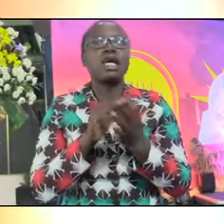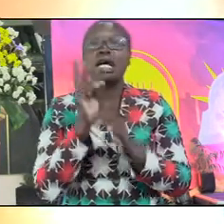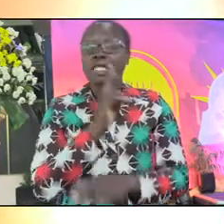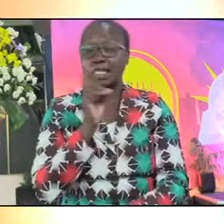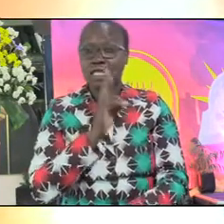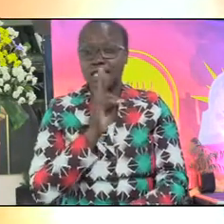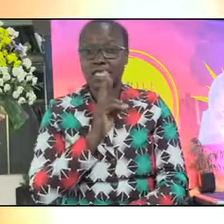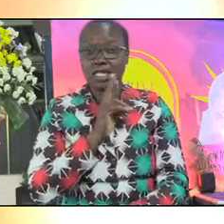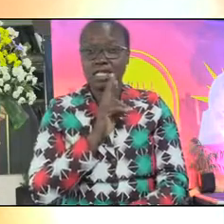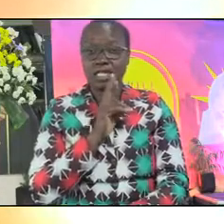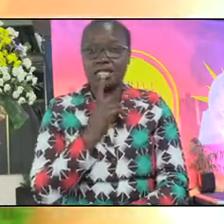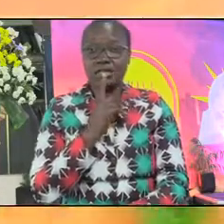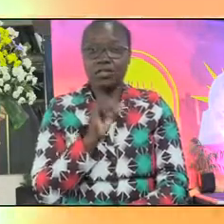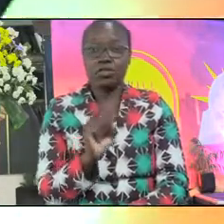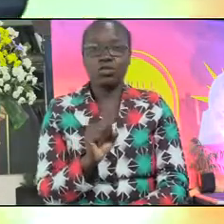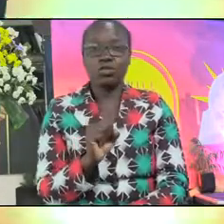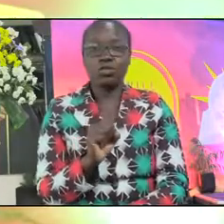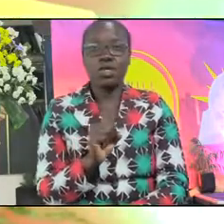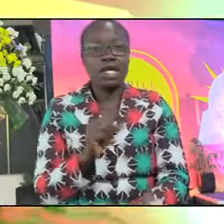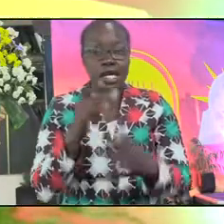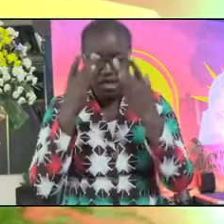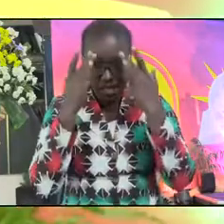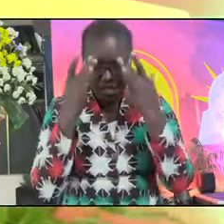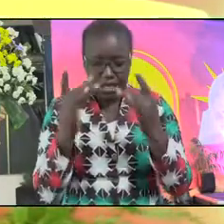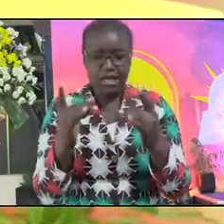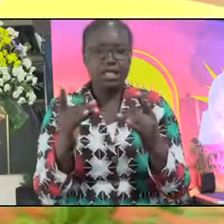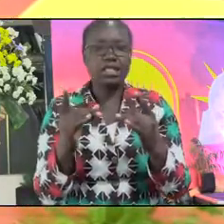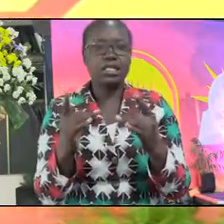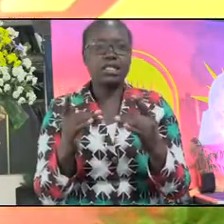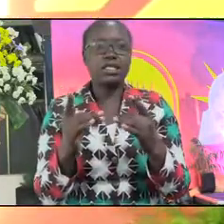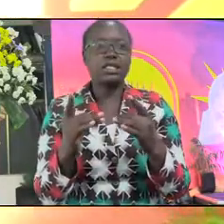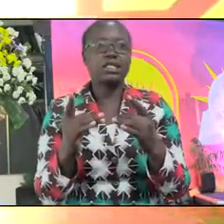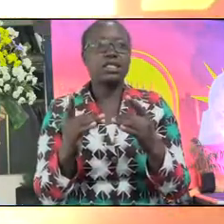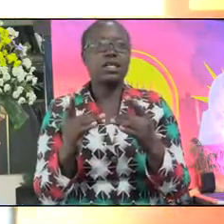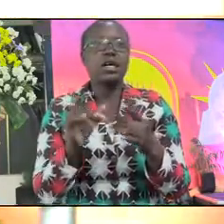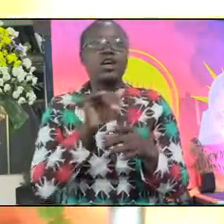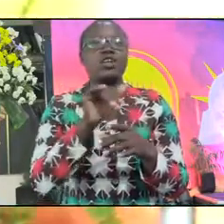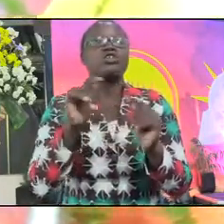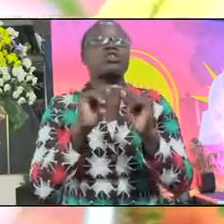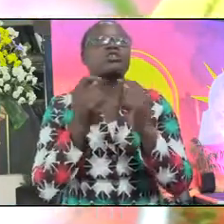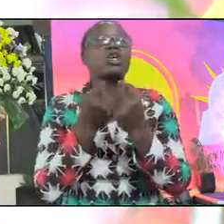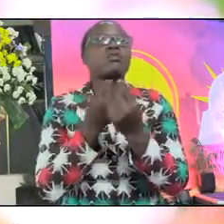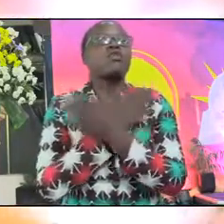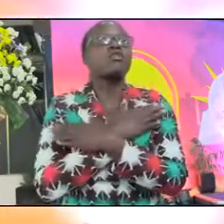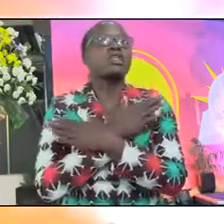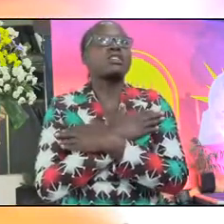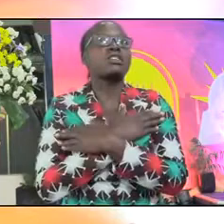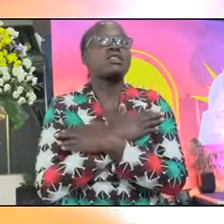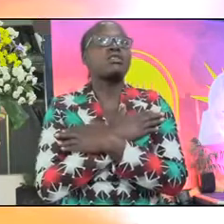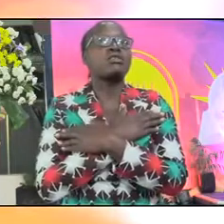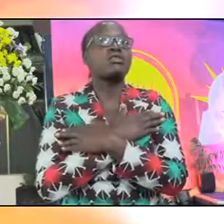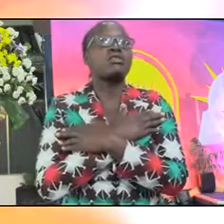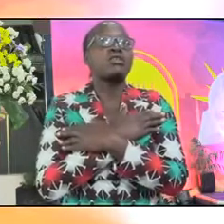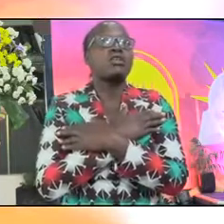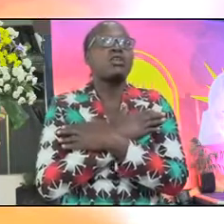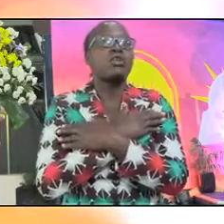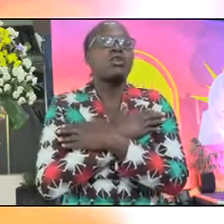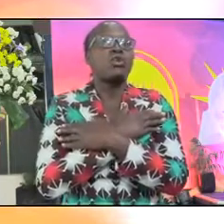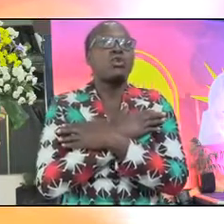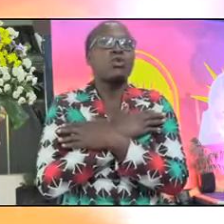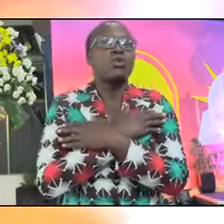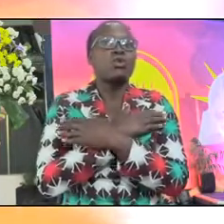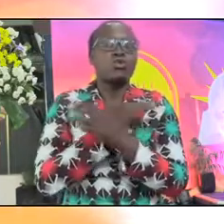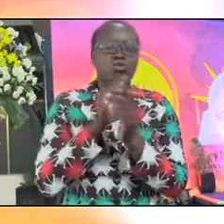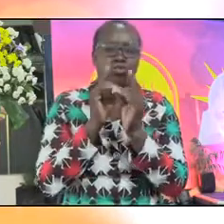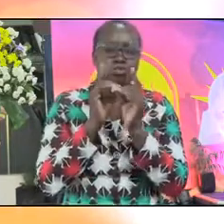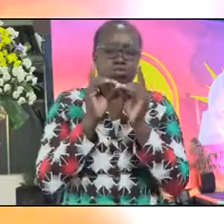risky. And so I've decided that those type of friends, I'll keep them